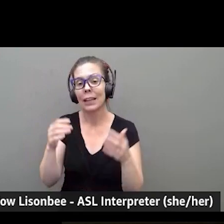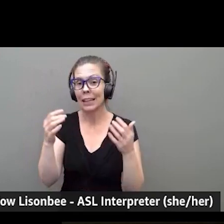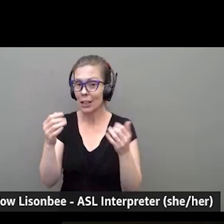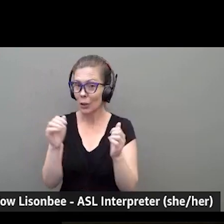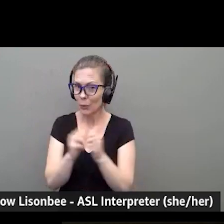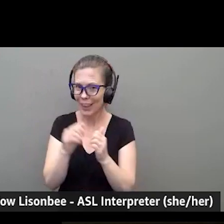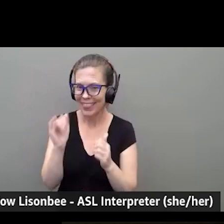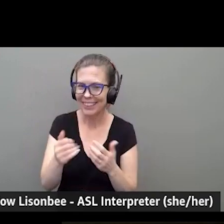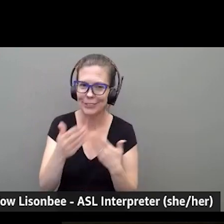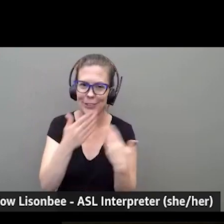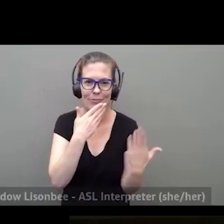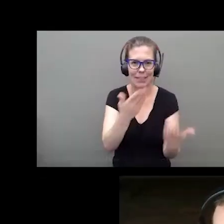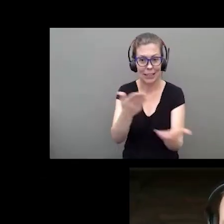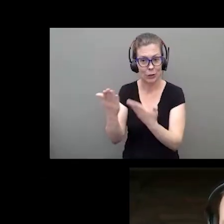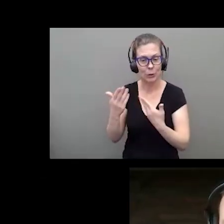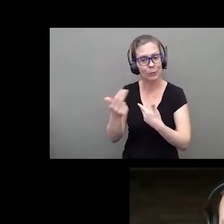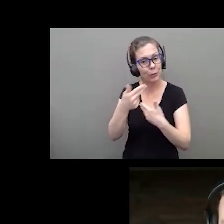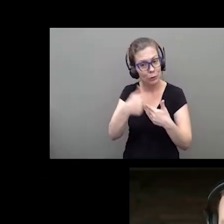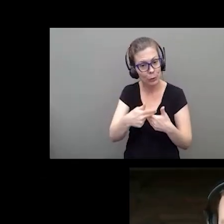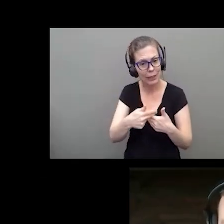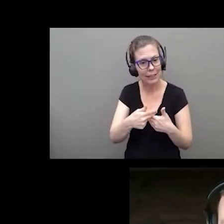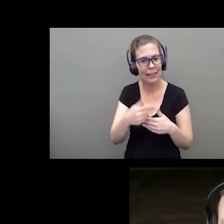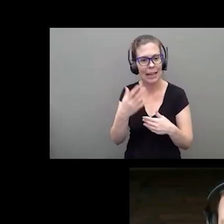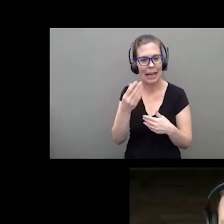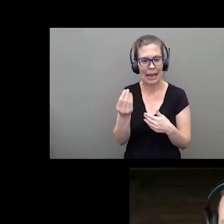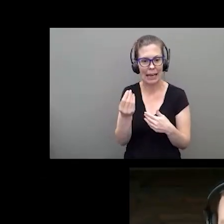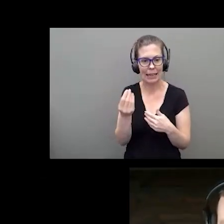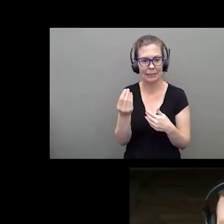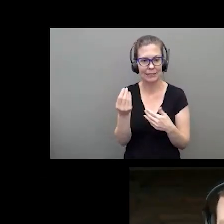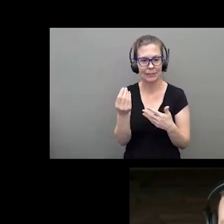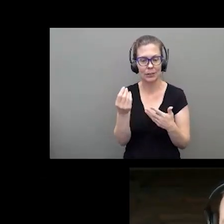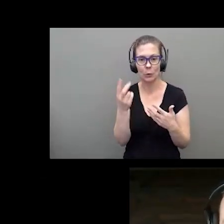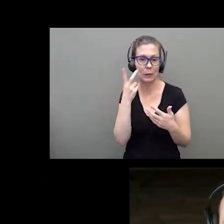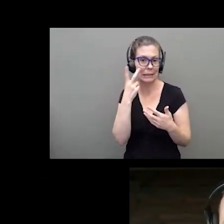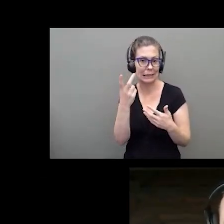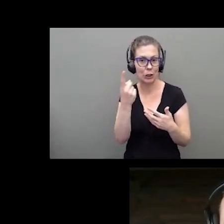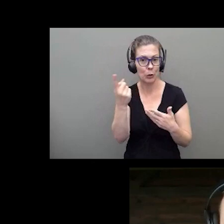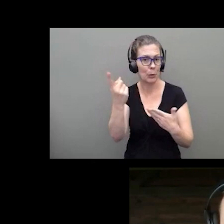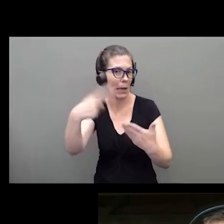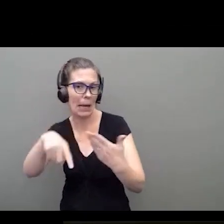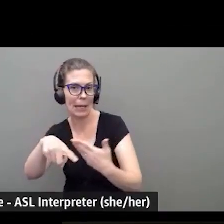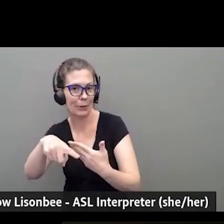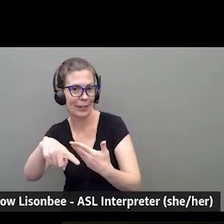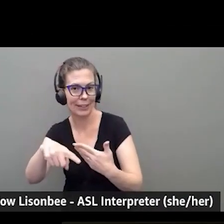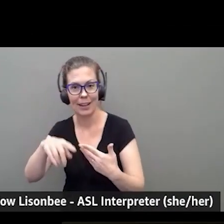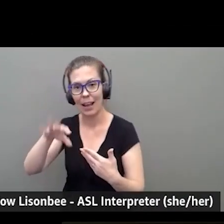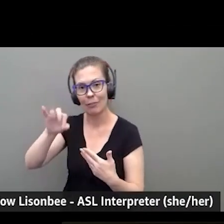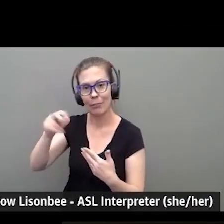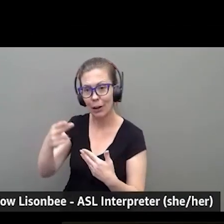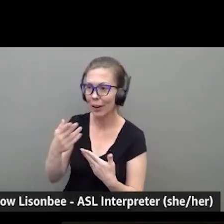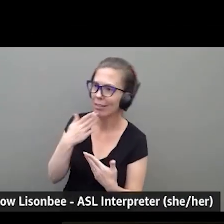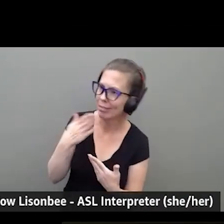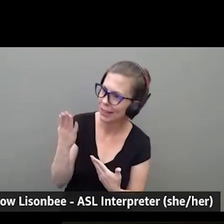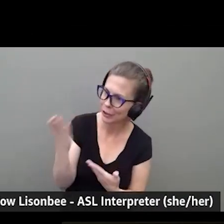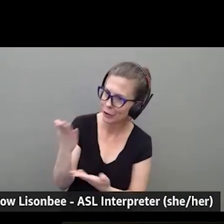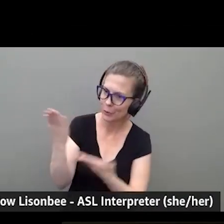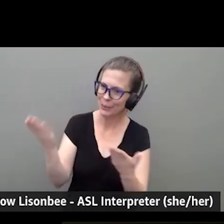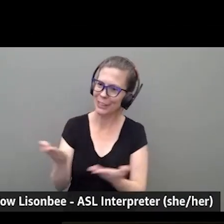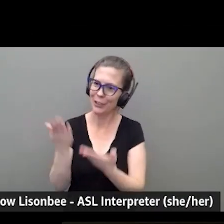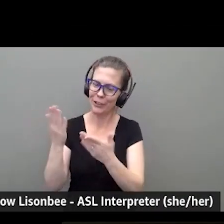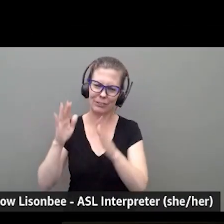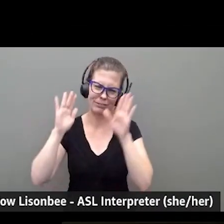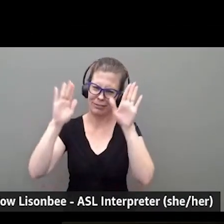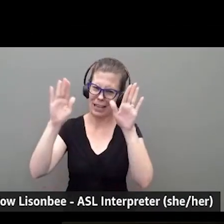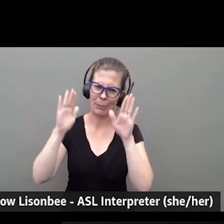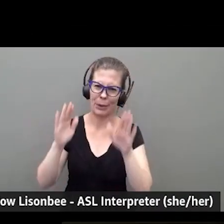I want to thank everybody for joining. And we'll see you next week. And Farah, thank you for being here and being a